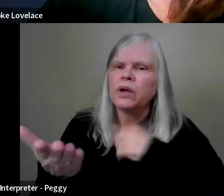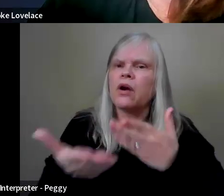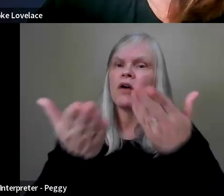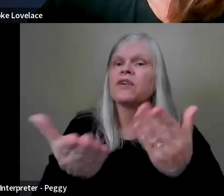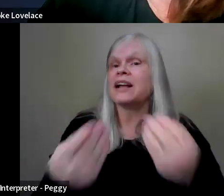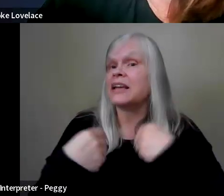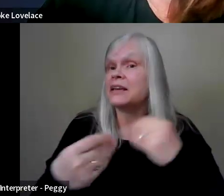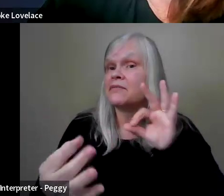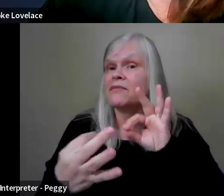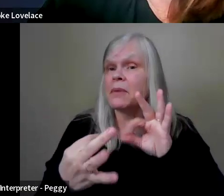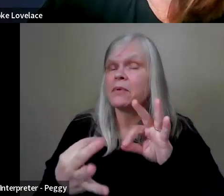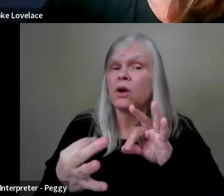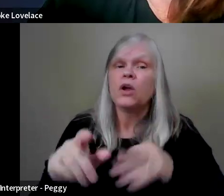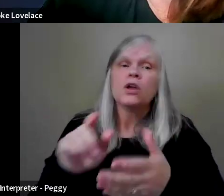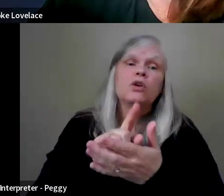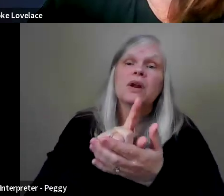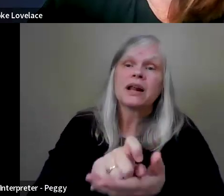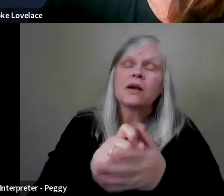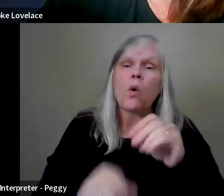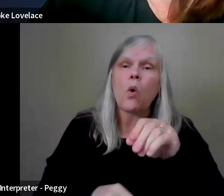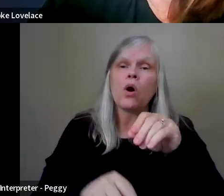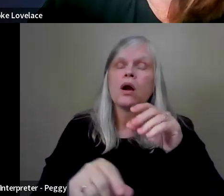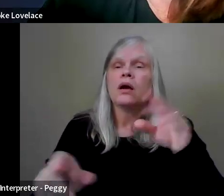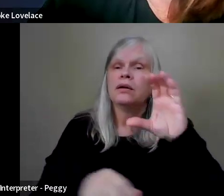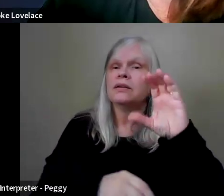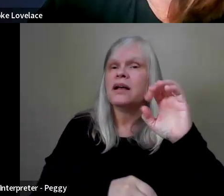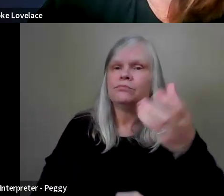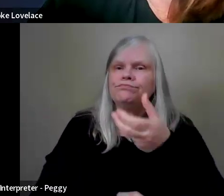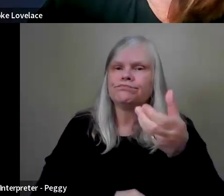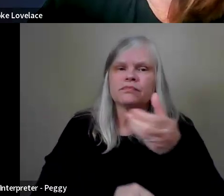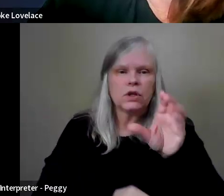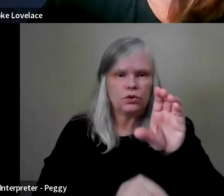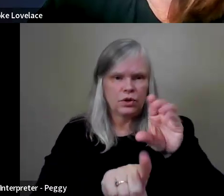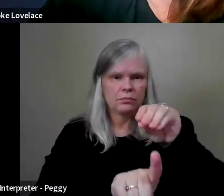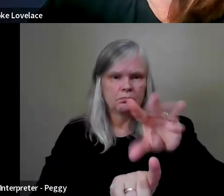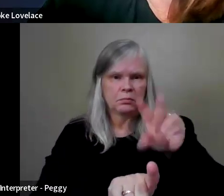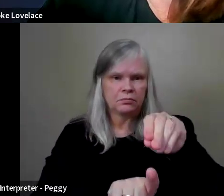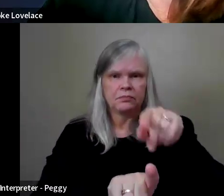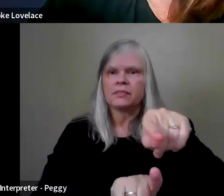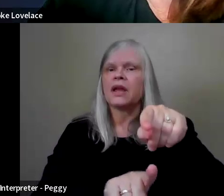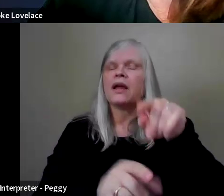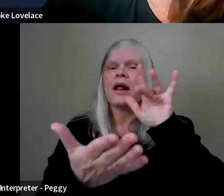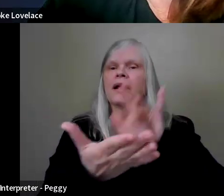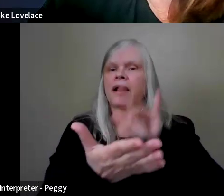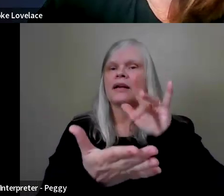to click on that link or scan that QR code and just take a couple minutes to fill that out, either now or